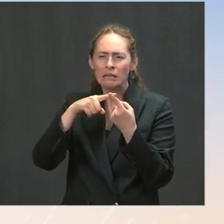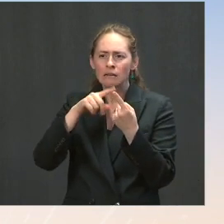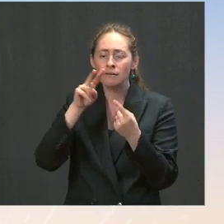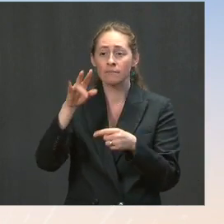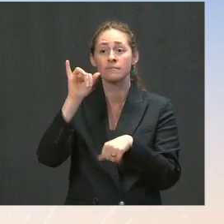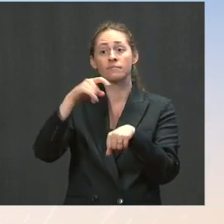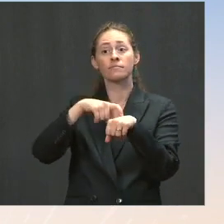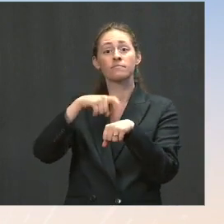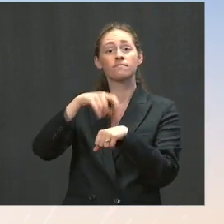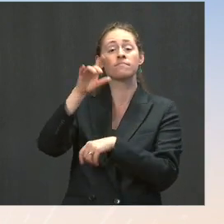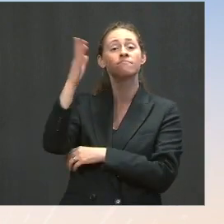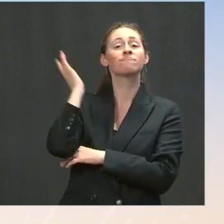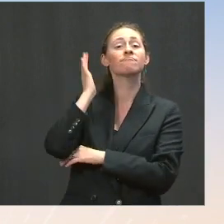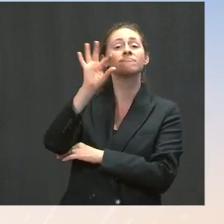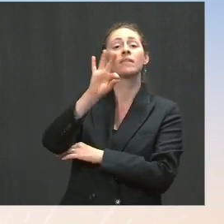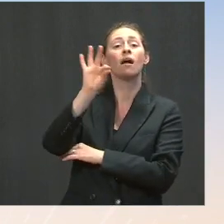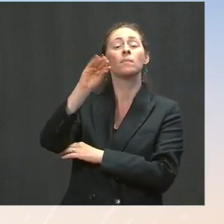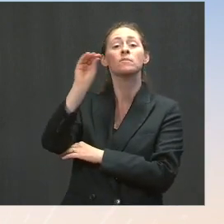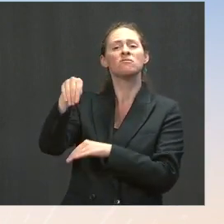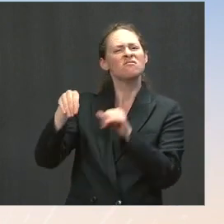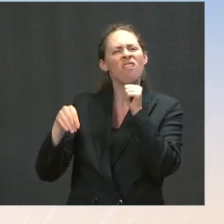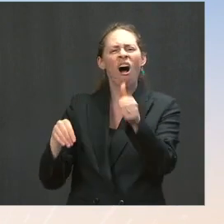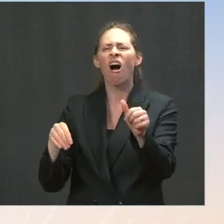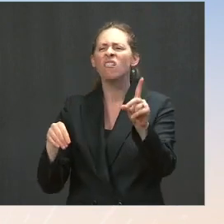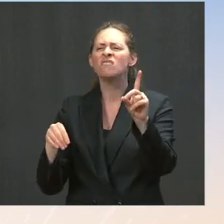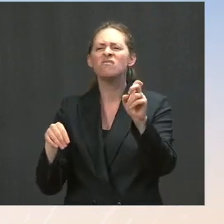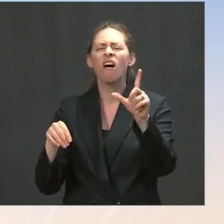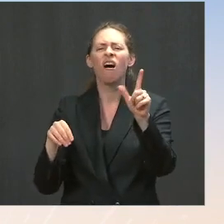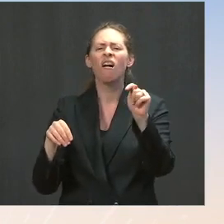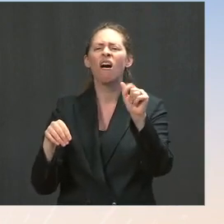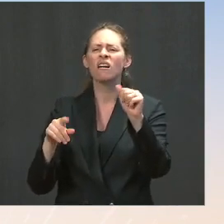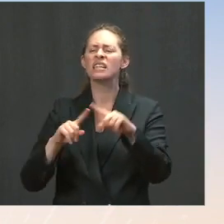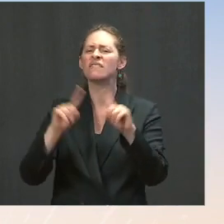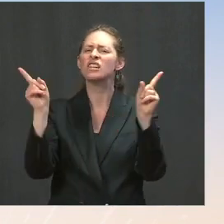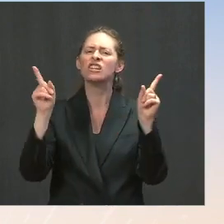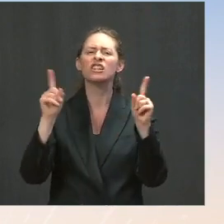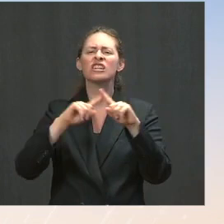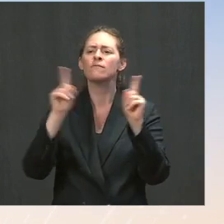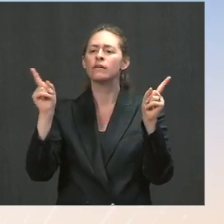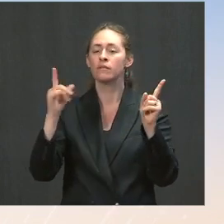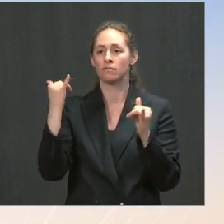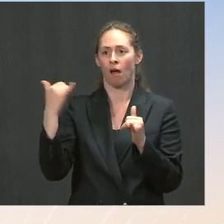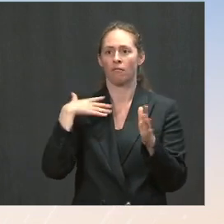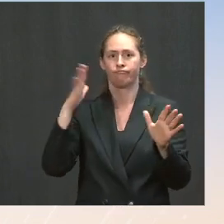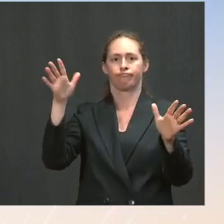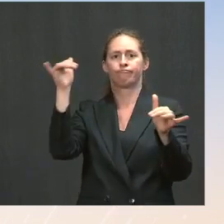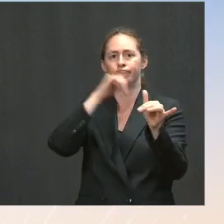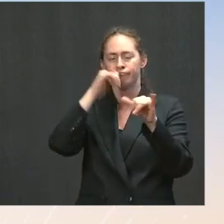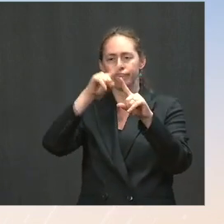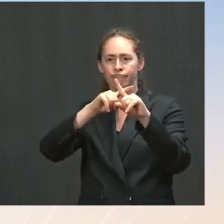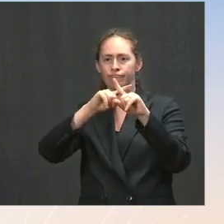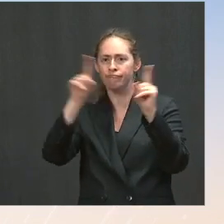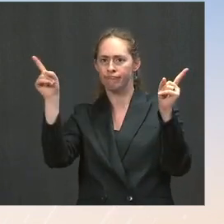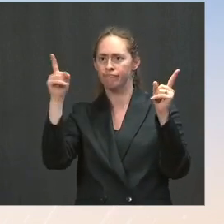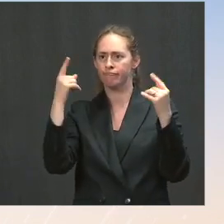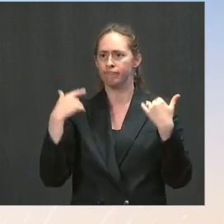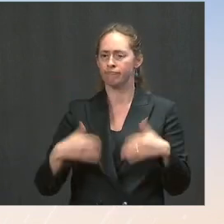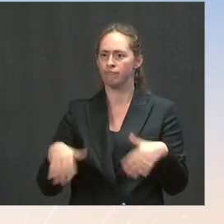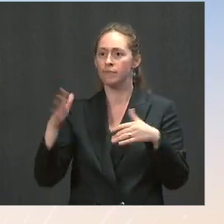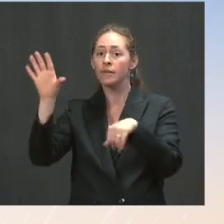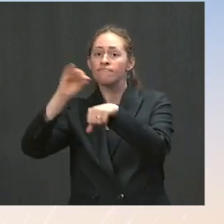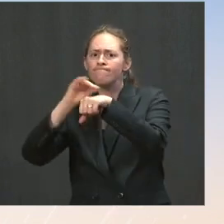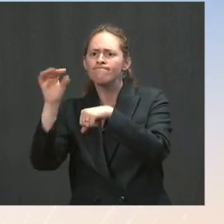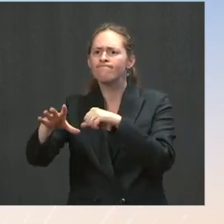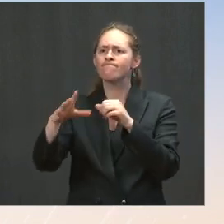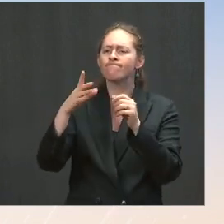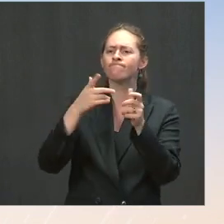at the time. That was based on guidance from the CDC. Today, they're changing their guidance. They're changing their advice to the American public, their